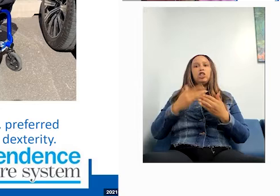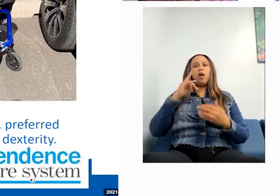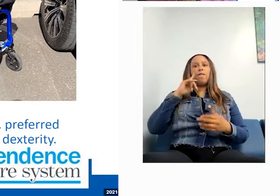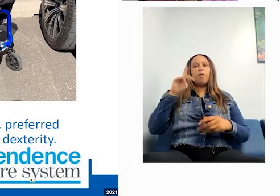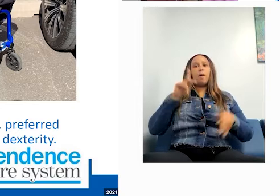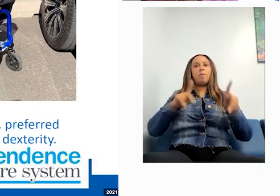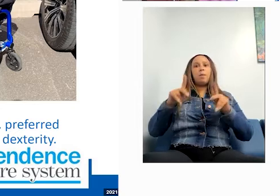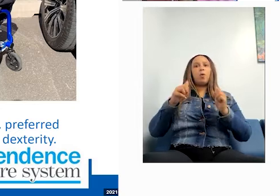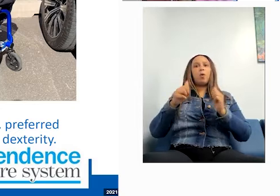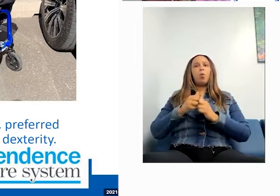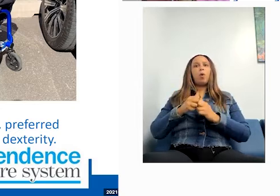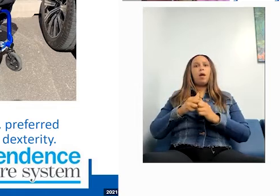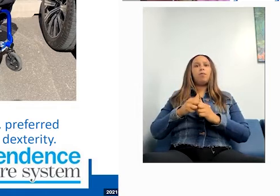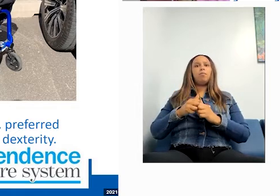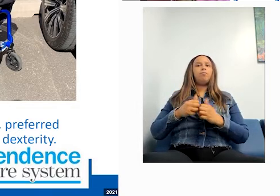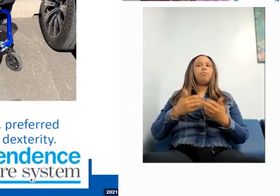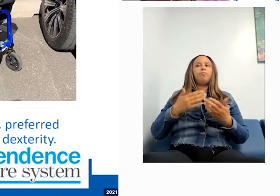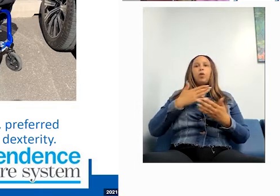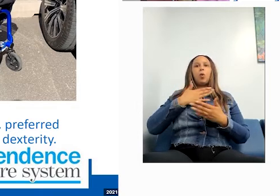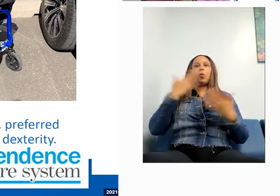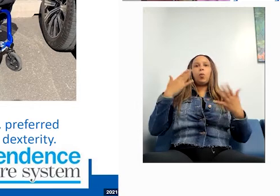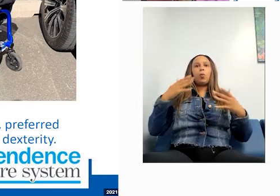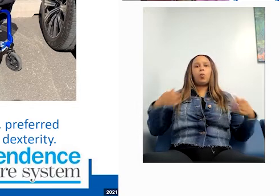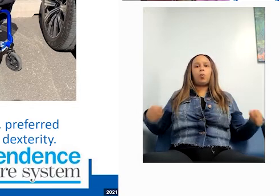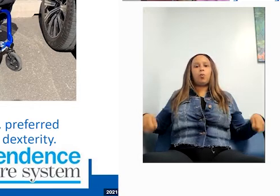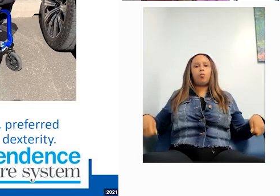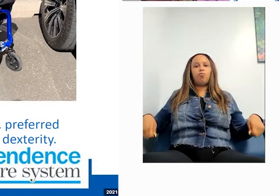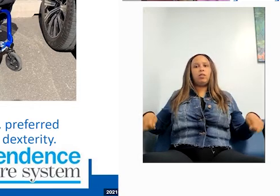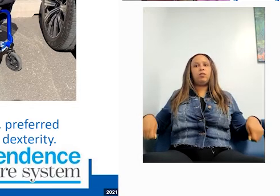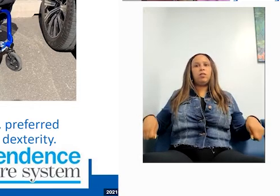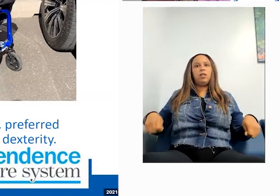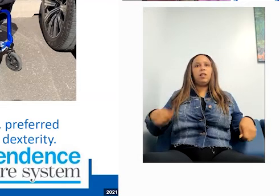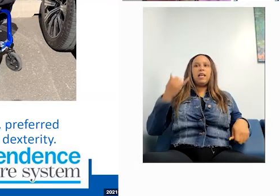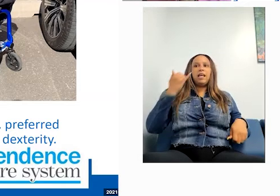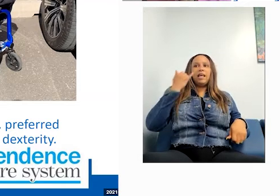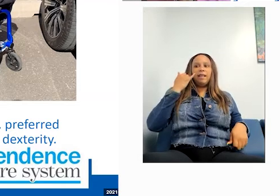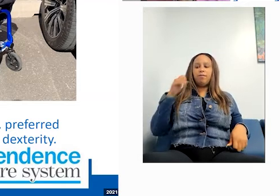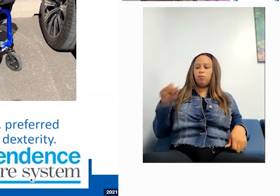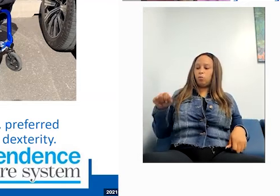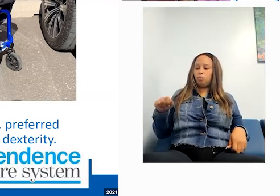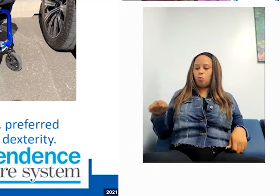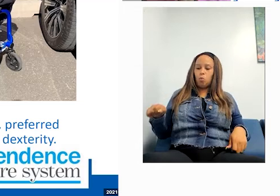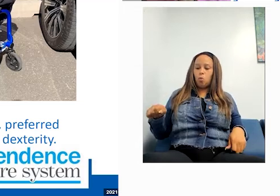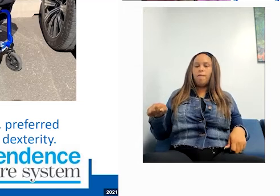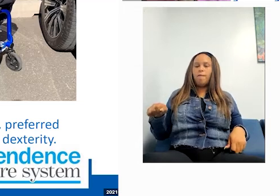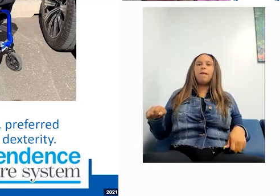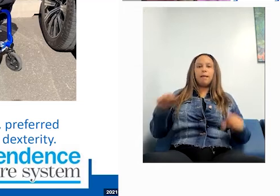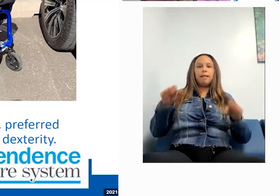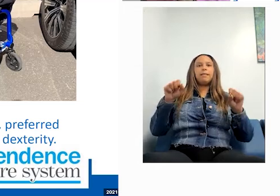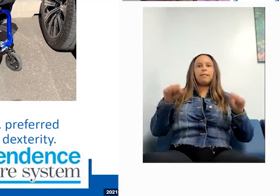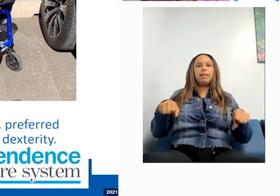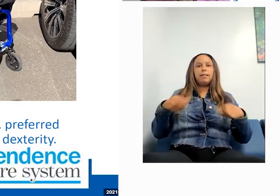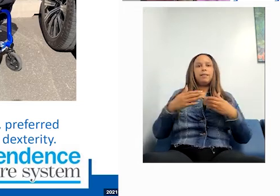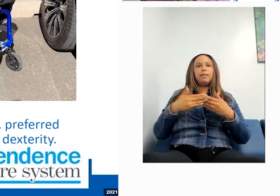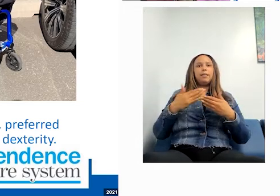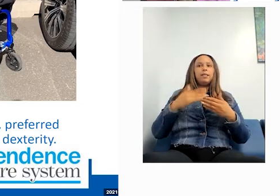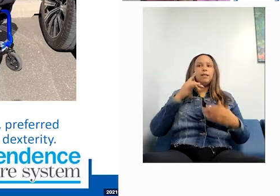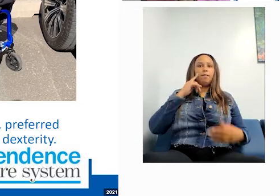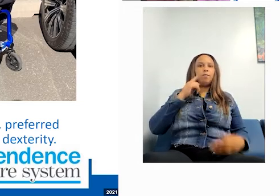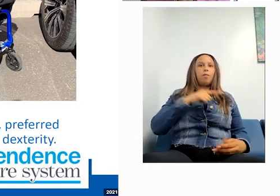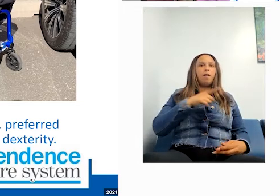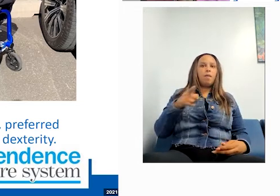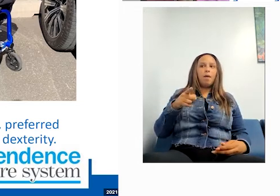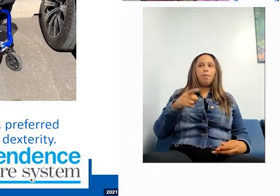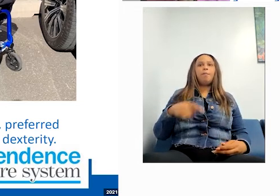less dexterity. So perhaps somebody with quadriplegia using a manual chair finds the motor within the